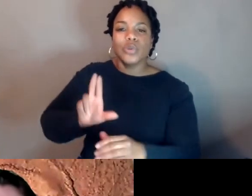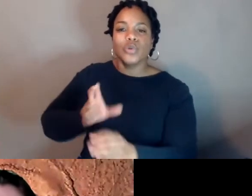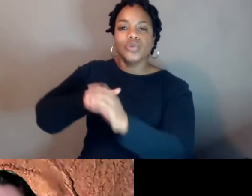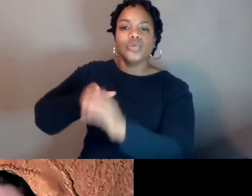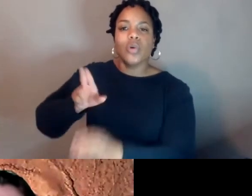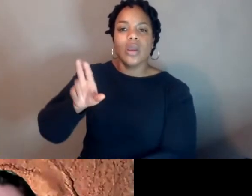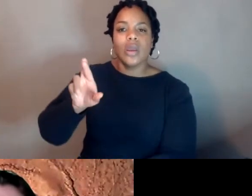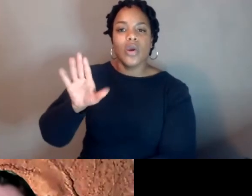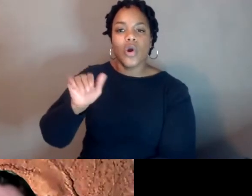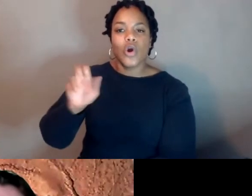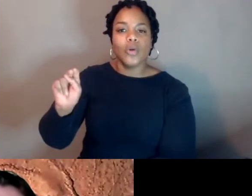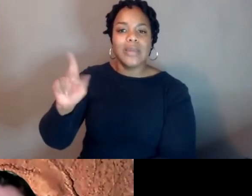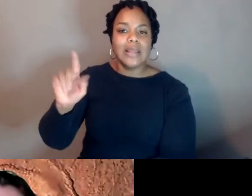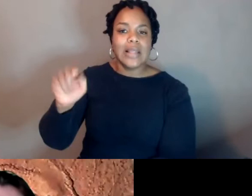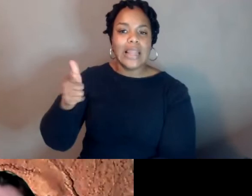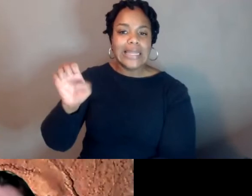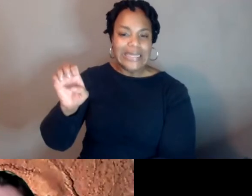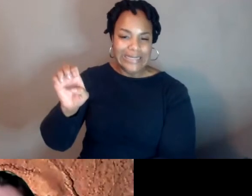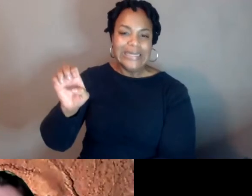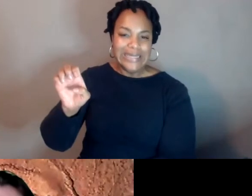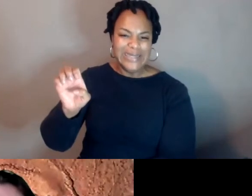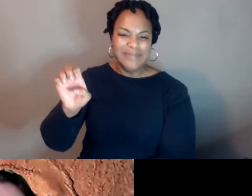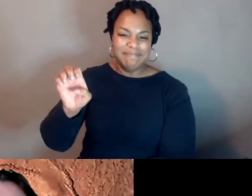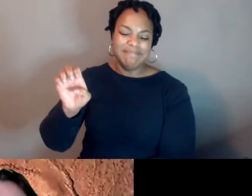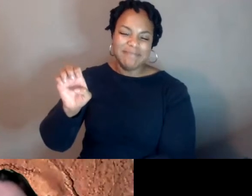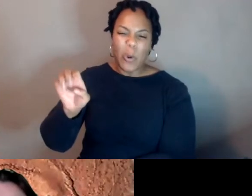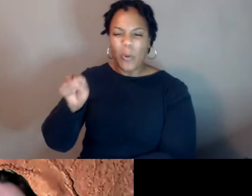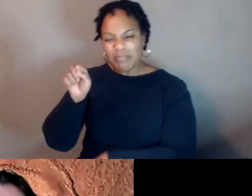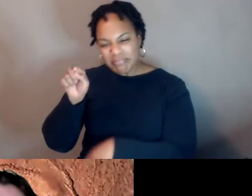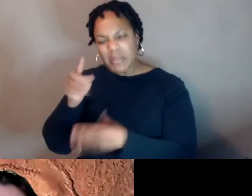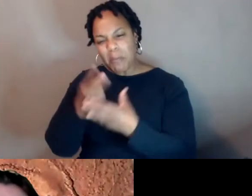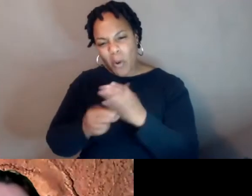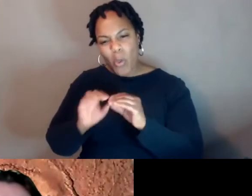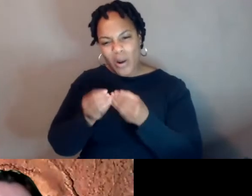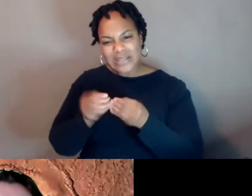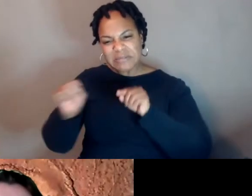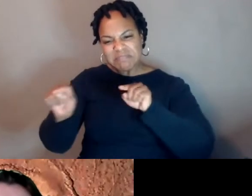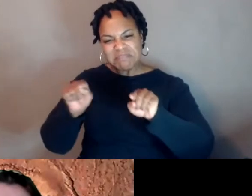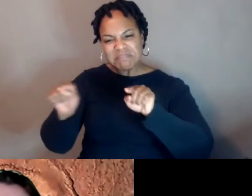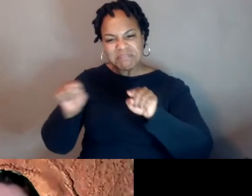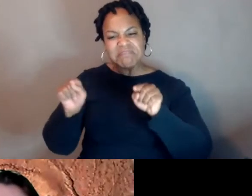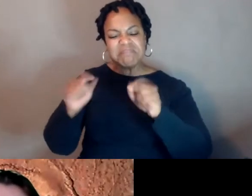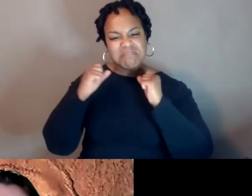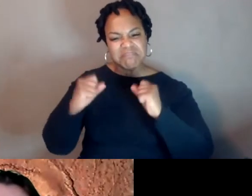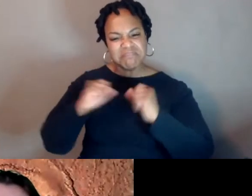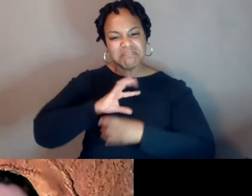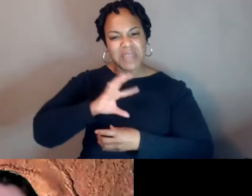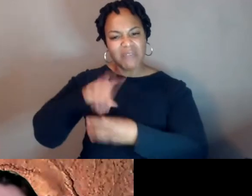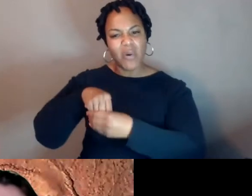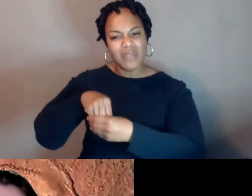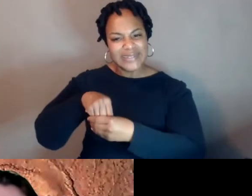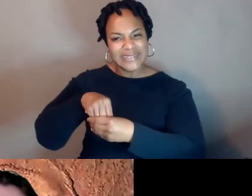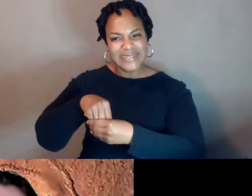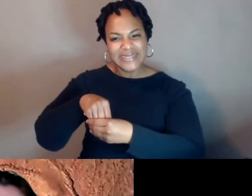Those were my two major organizations. And any march, tell me